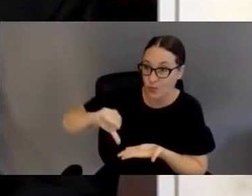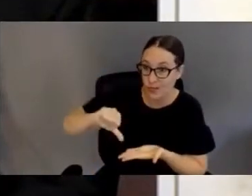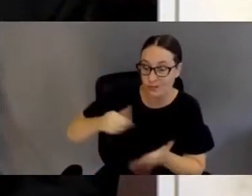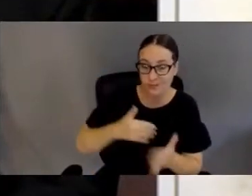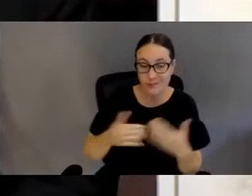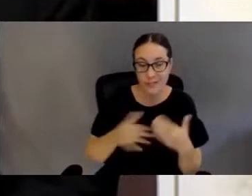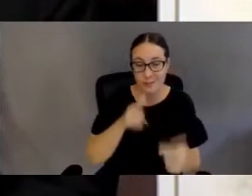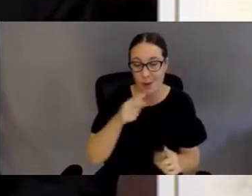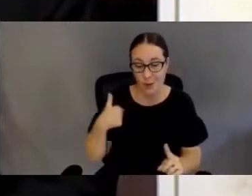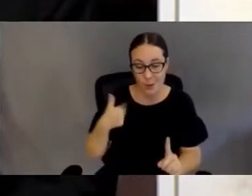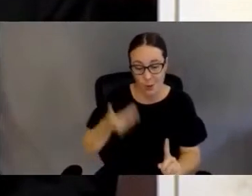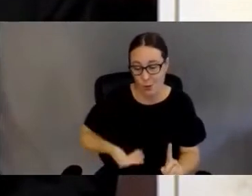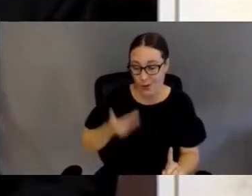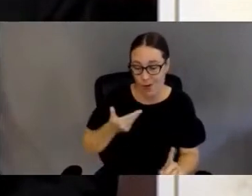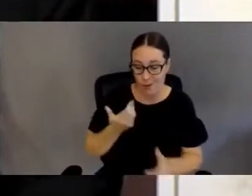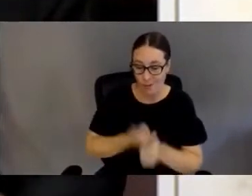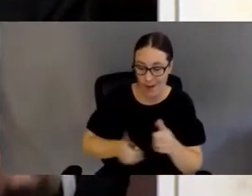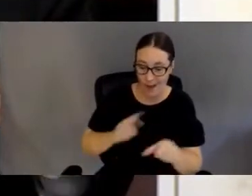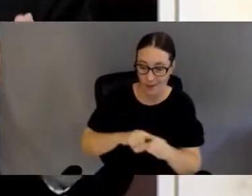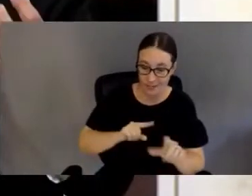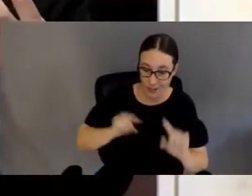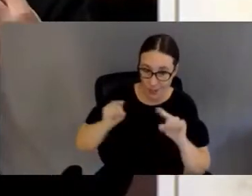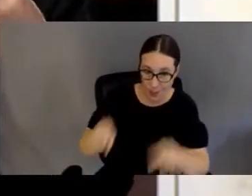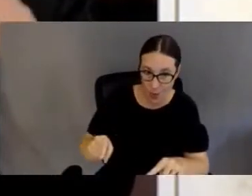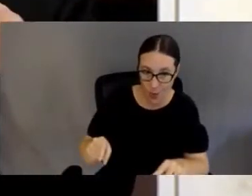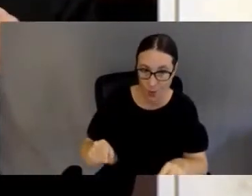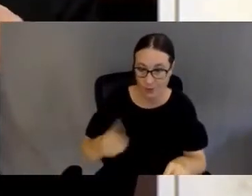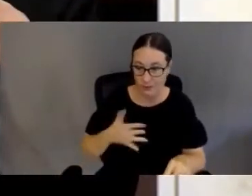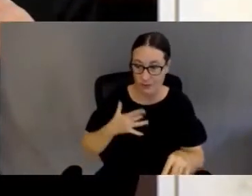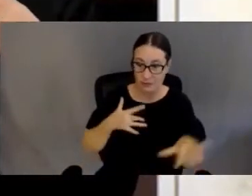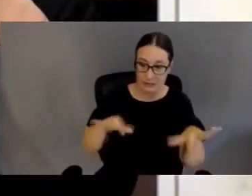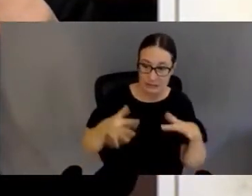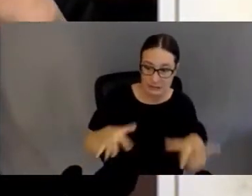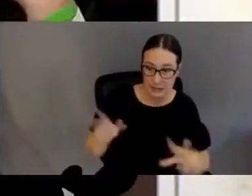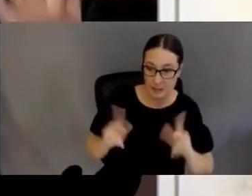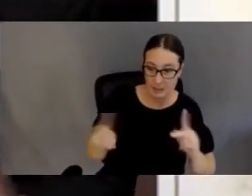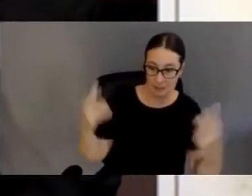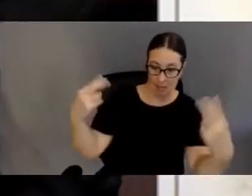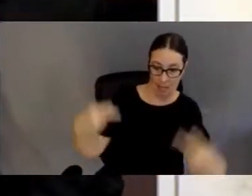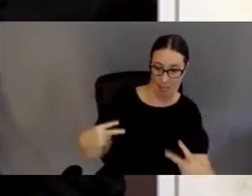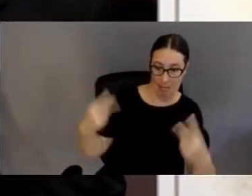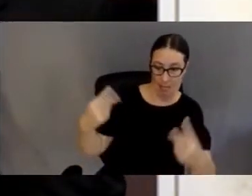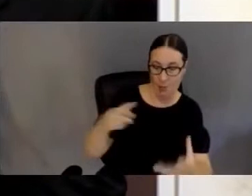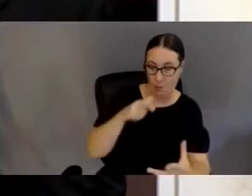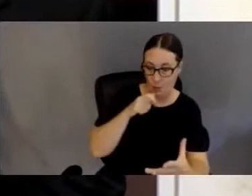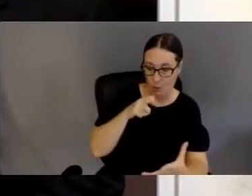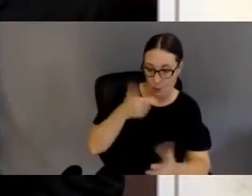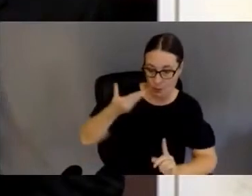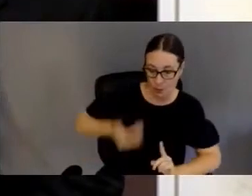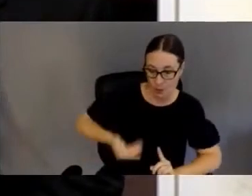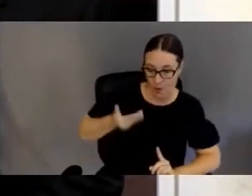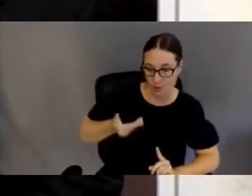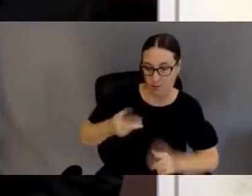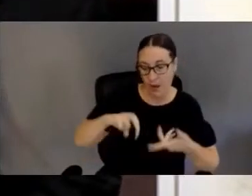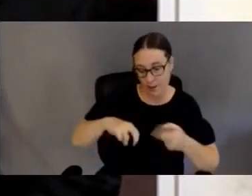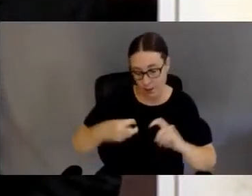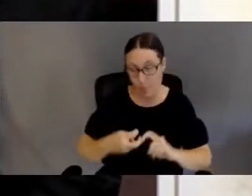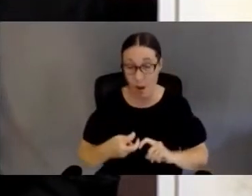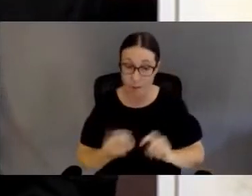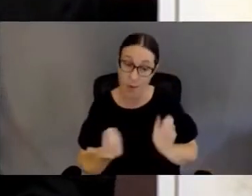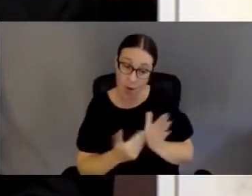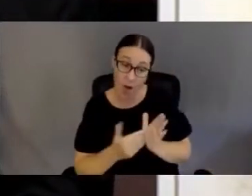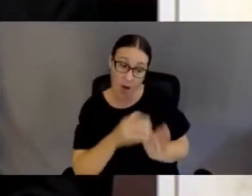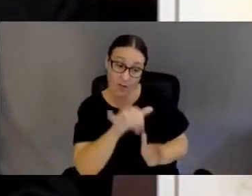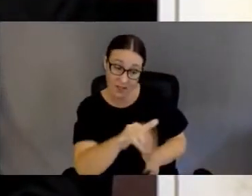Every time that you go, you just don't want people because you feel that they are judging you as a person. They're not judging, and the problem is that most of the time it's